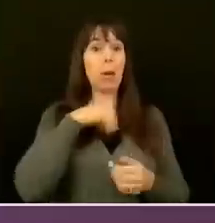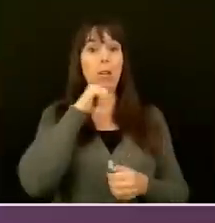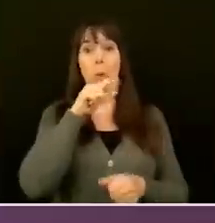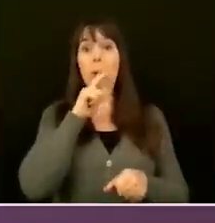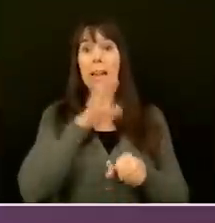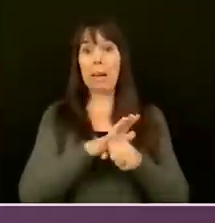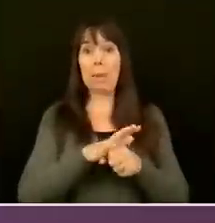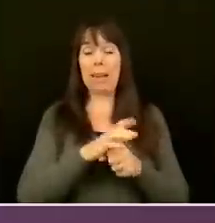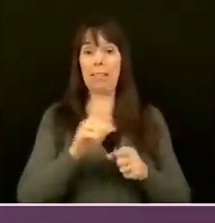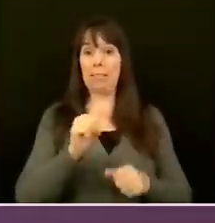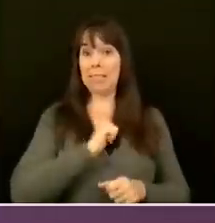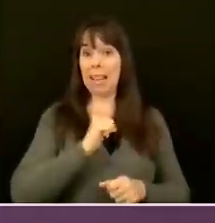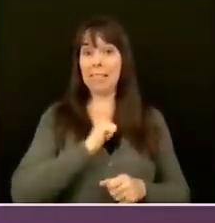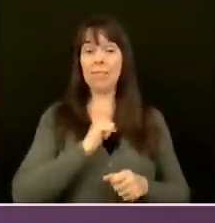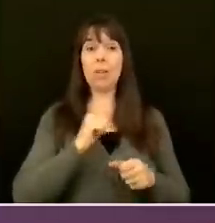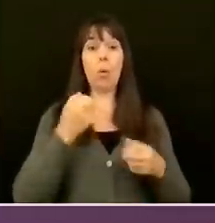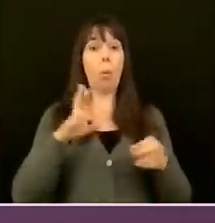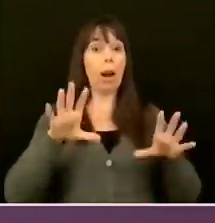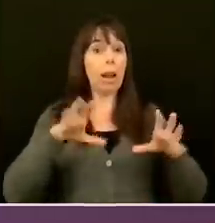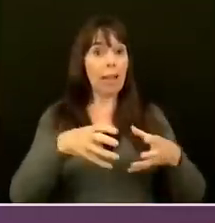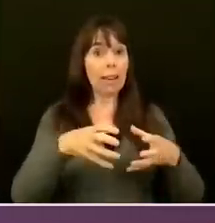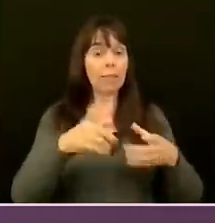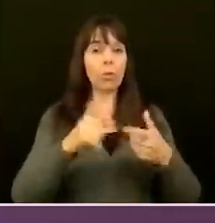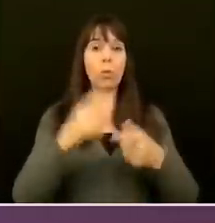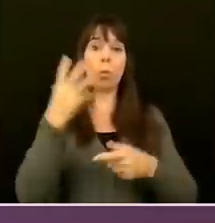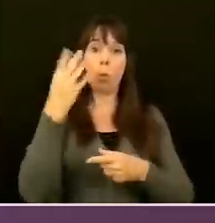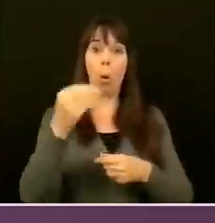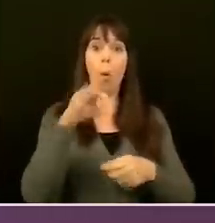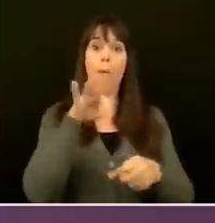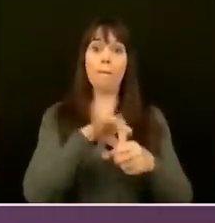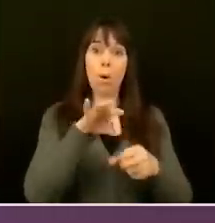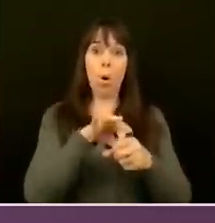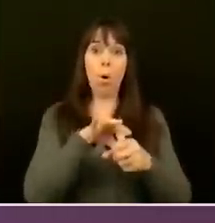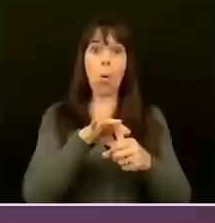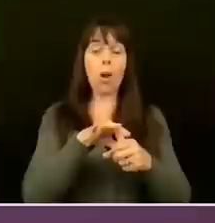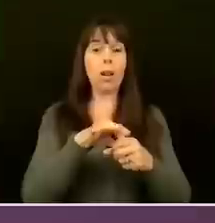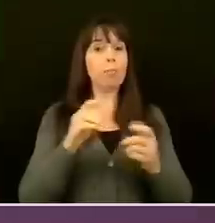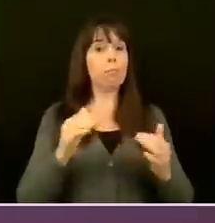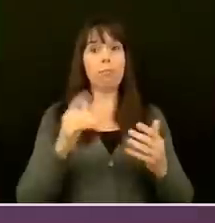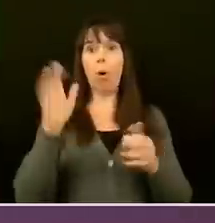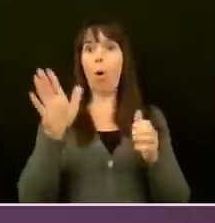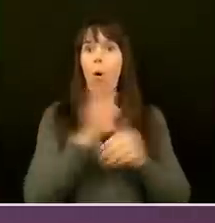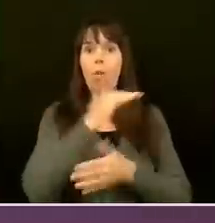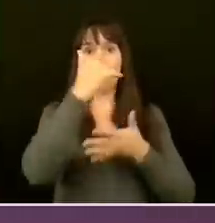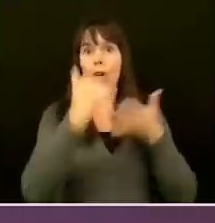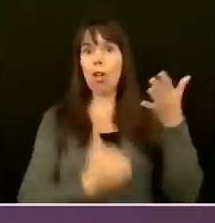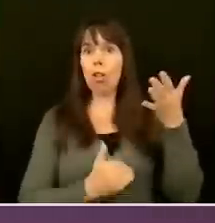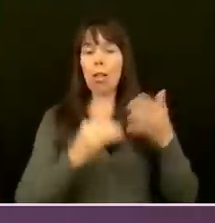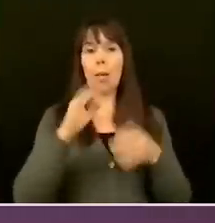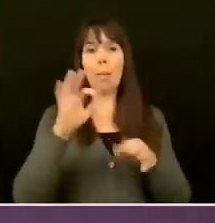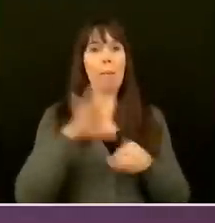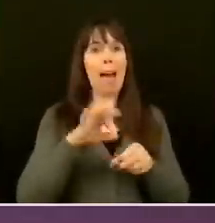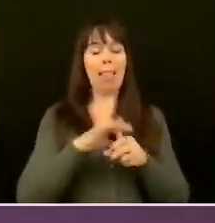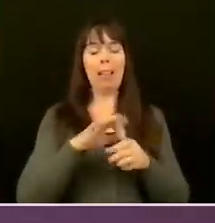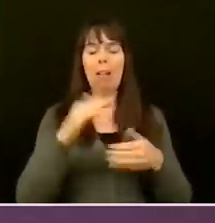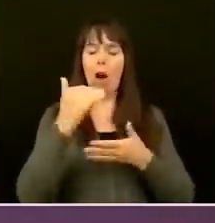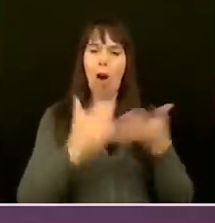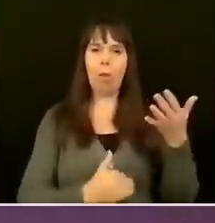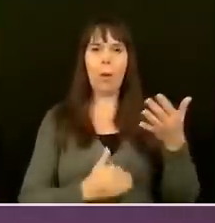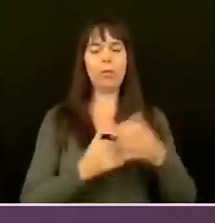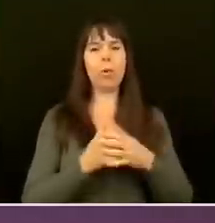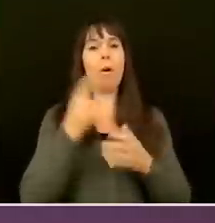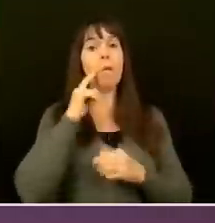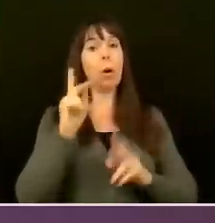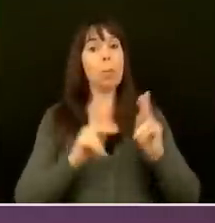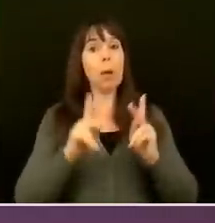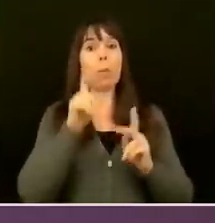individually, collectively, to get out the vote, up the ticket, down the ballot, all the way through, for people